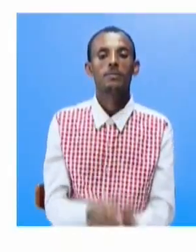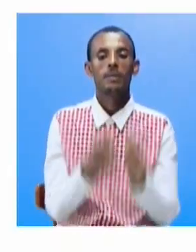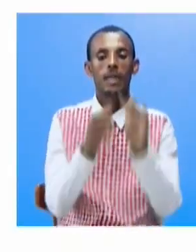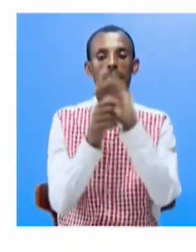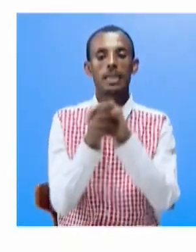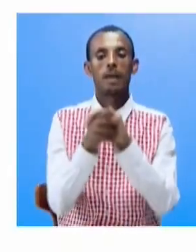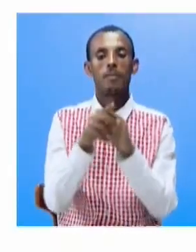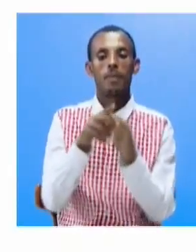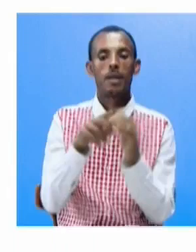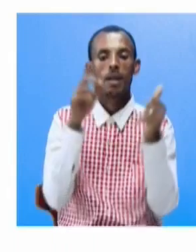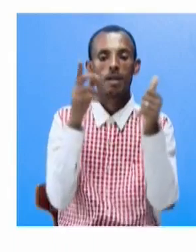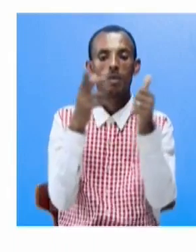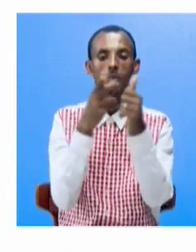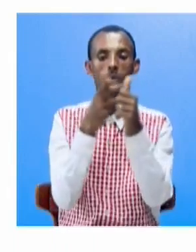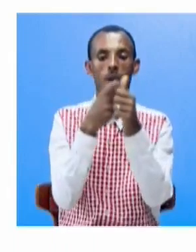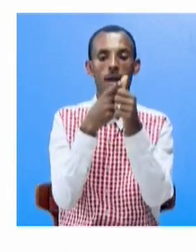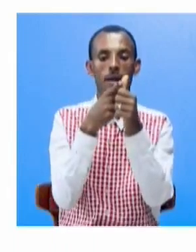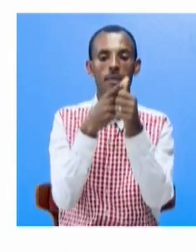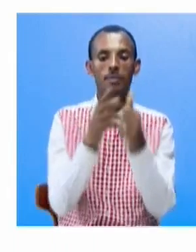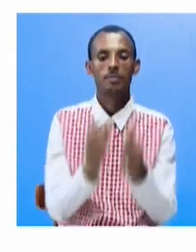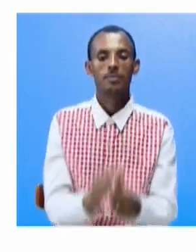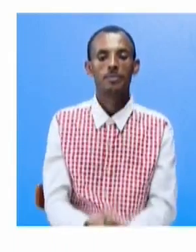Example 1.